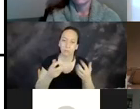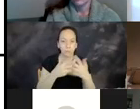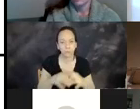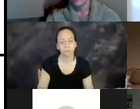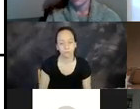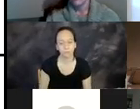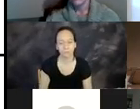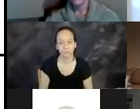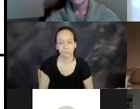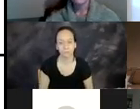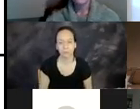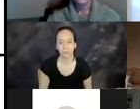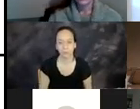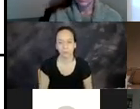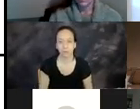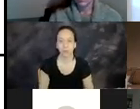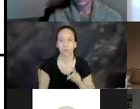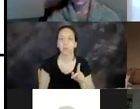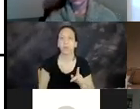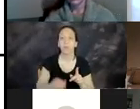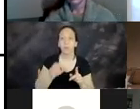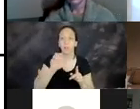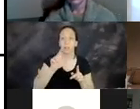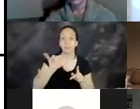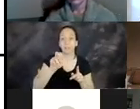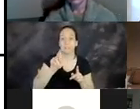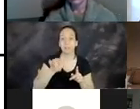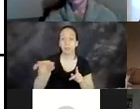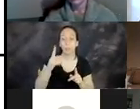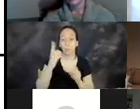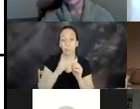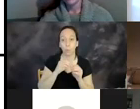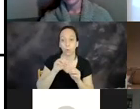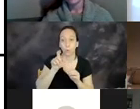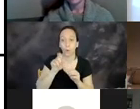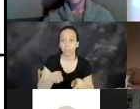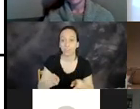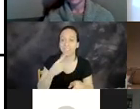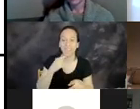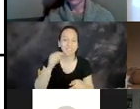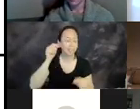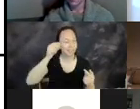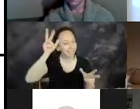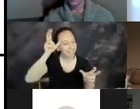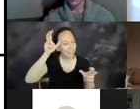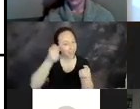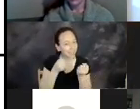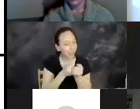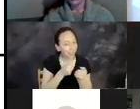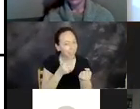And another question that we have in the chat begins by saying devil's advocate, so we appreciate